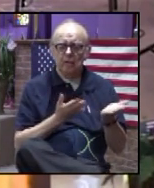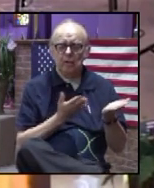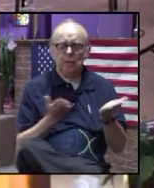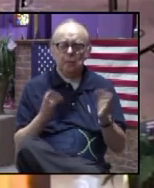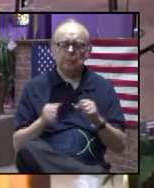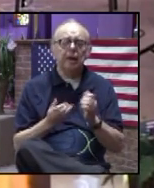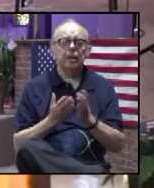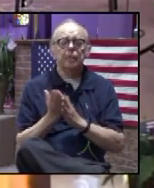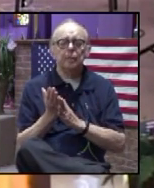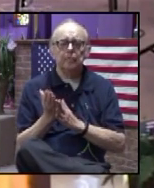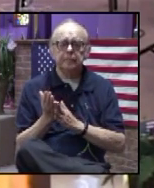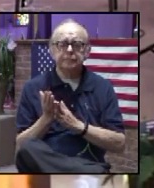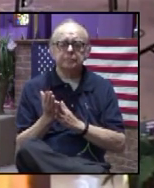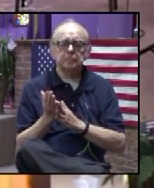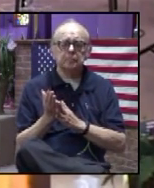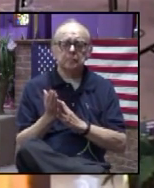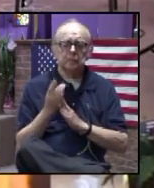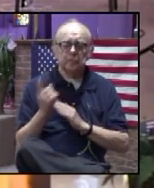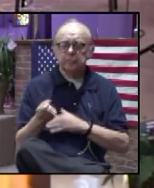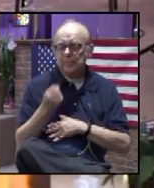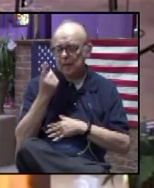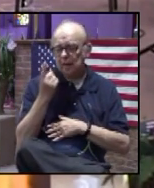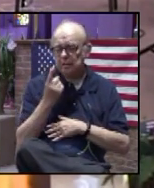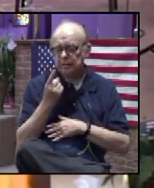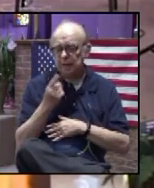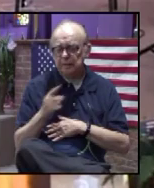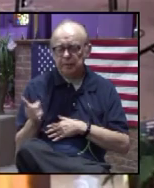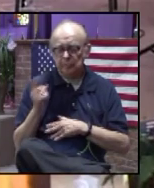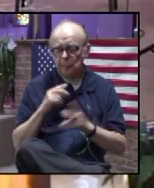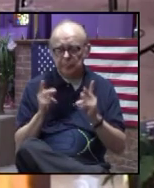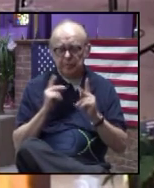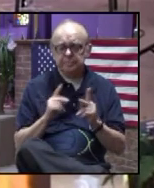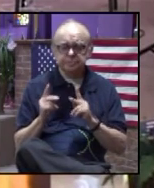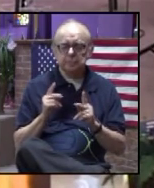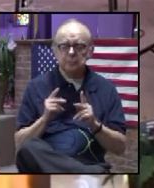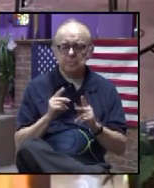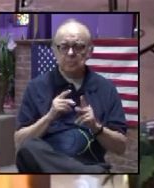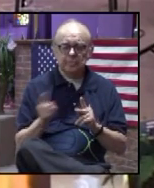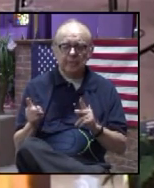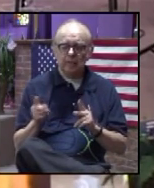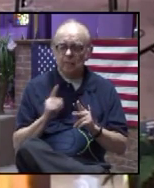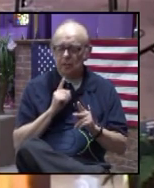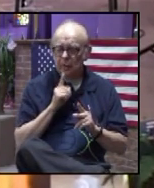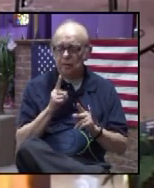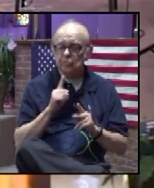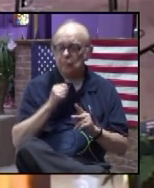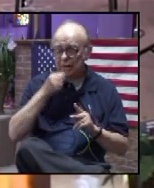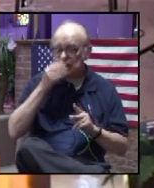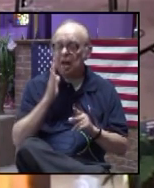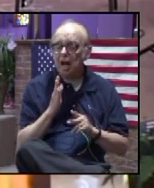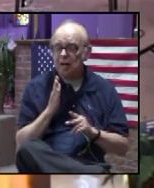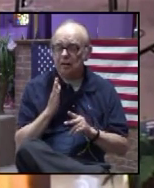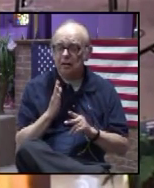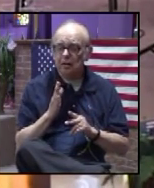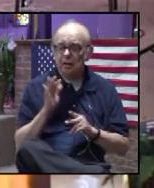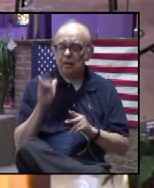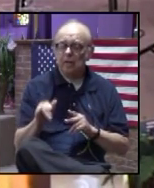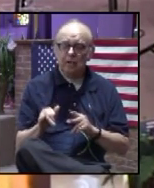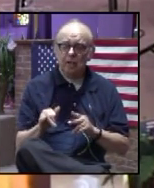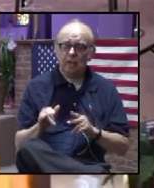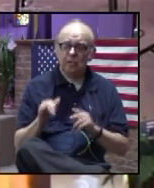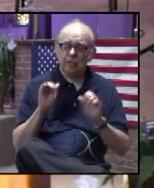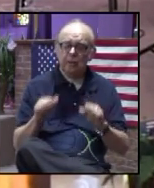Breakthrough, they're realizing that there is a God that still